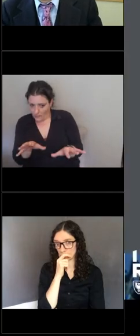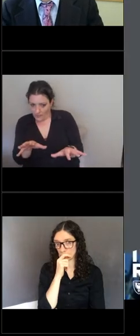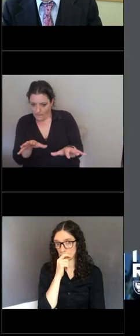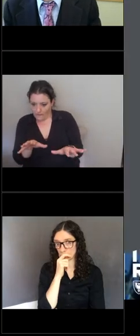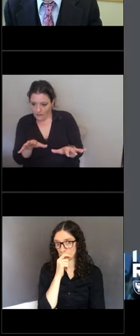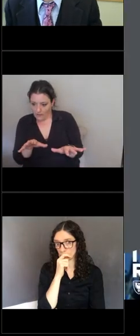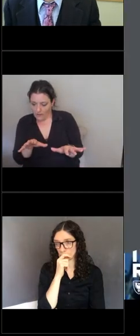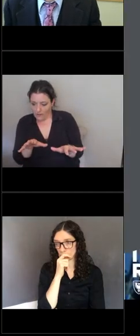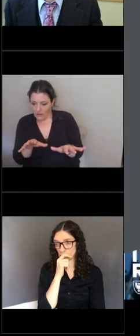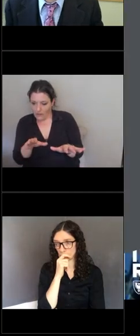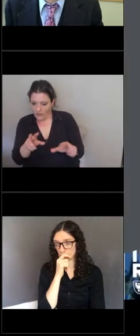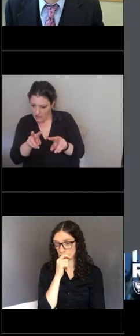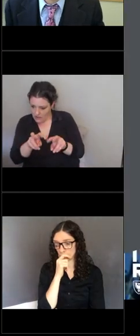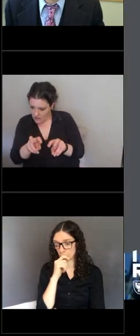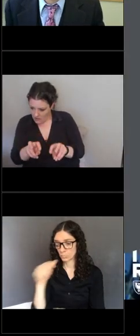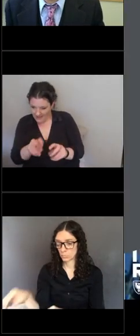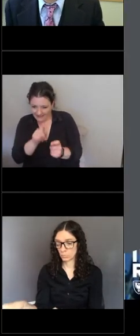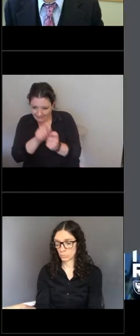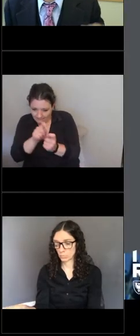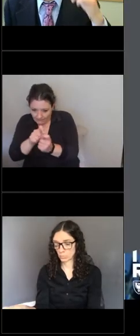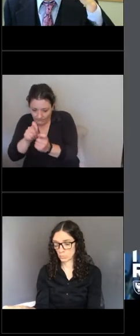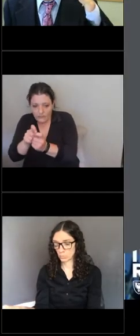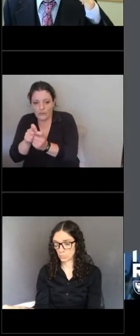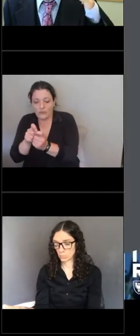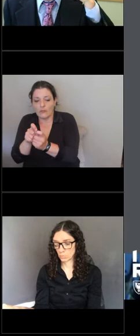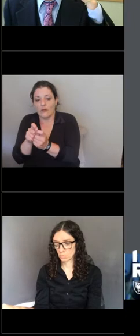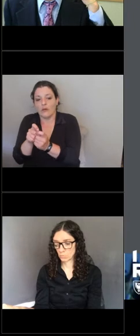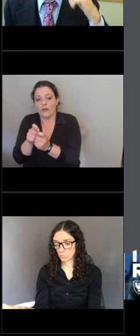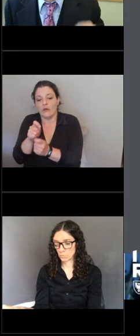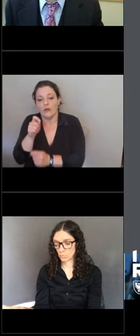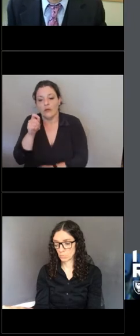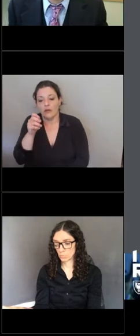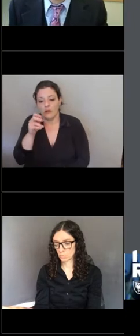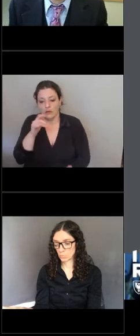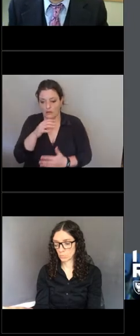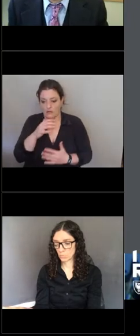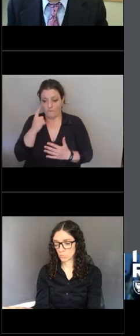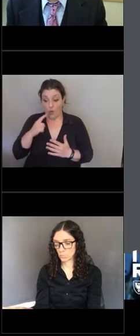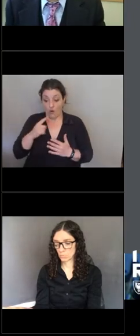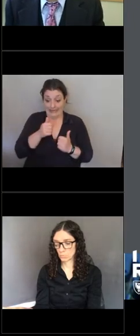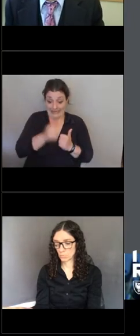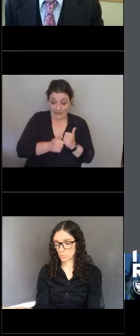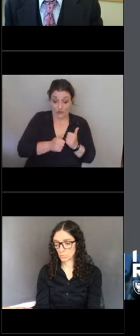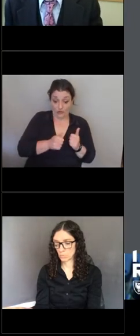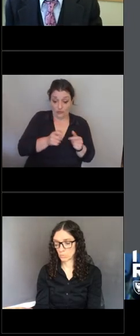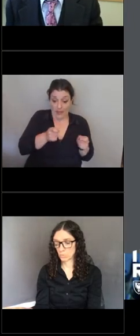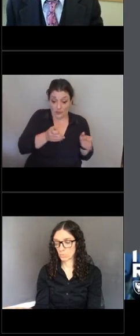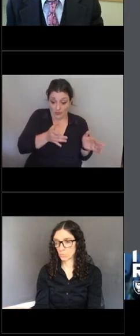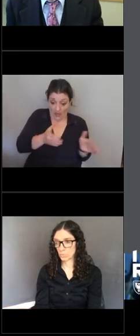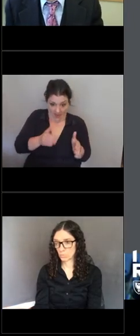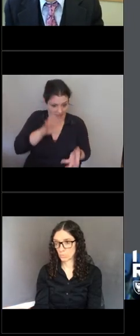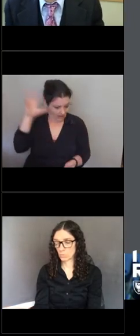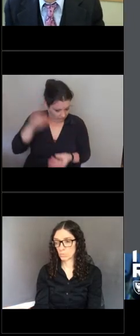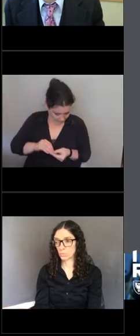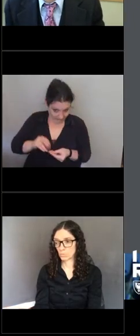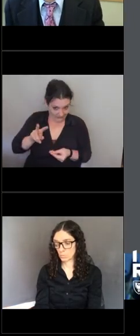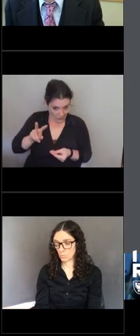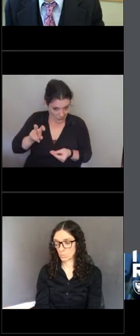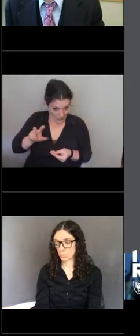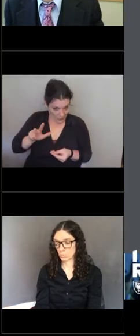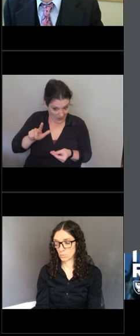actually analyzing all 223 management plans. So what we did was do